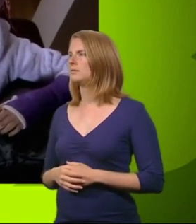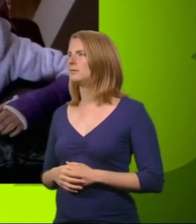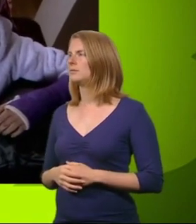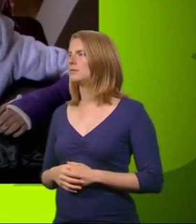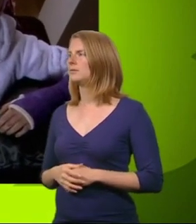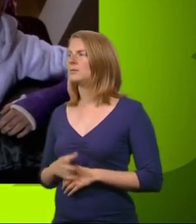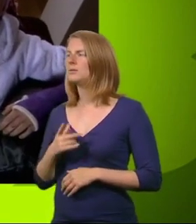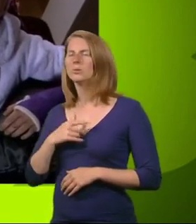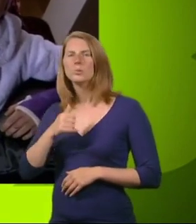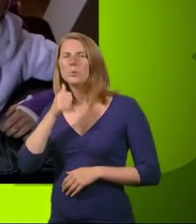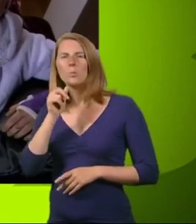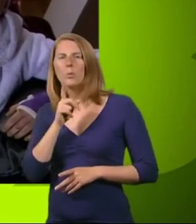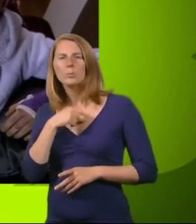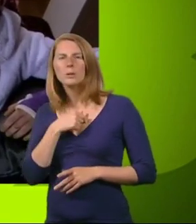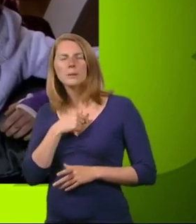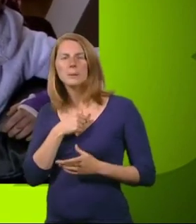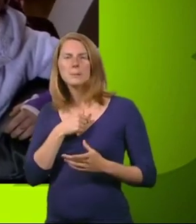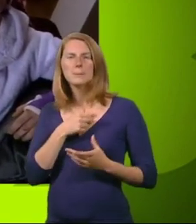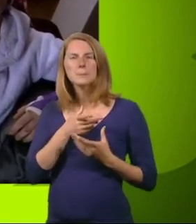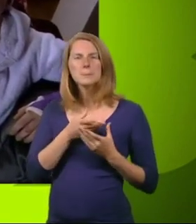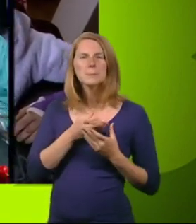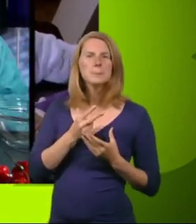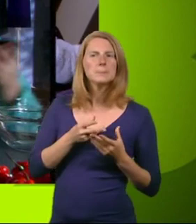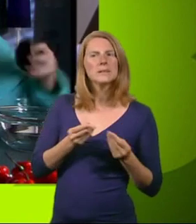Do you know what we're missing?